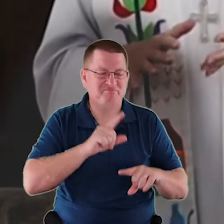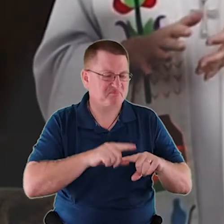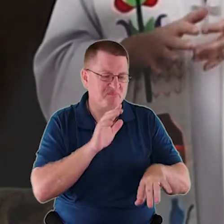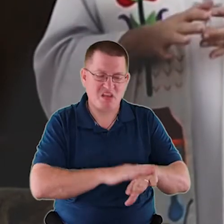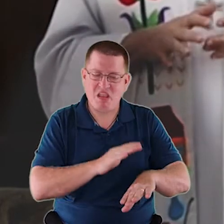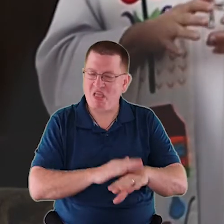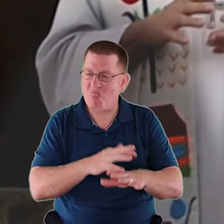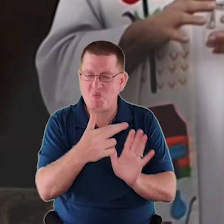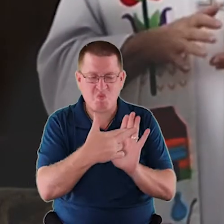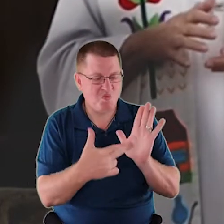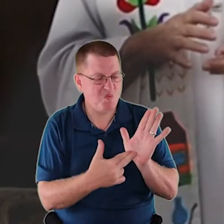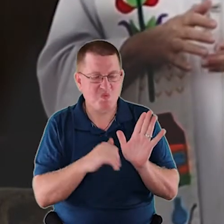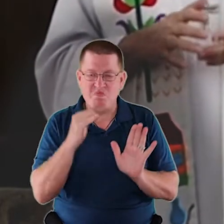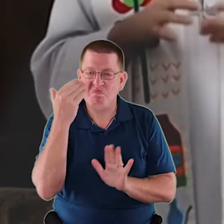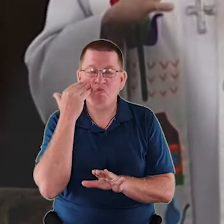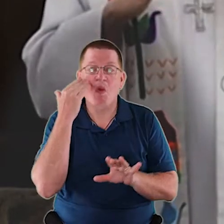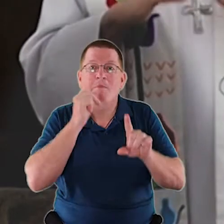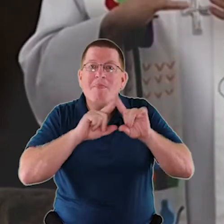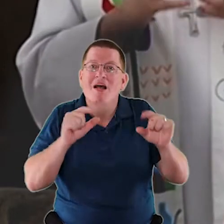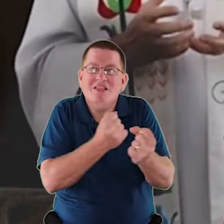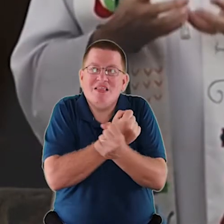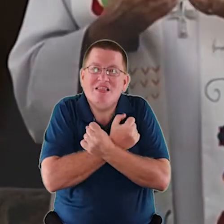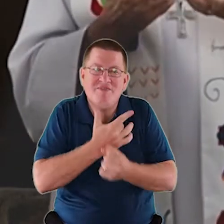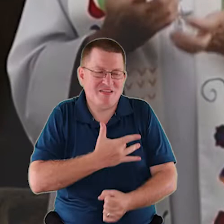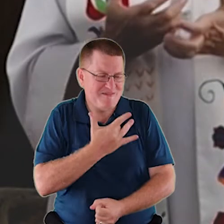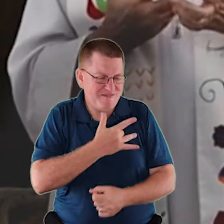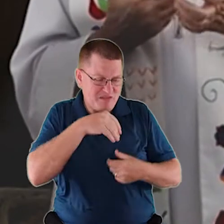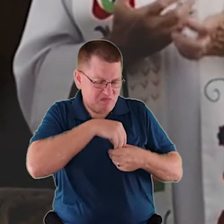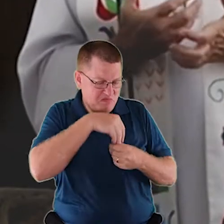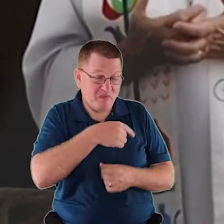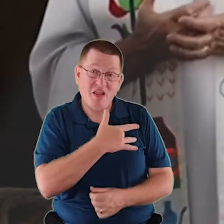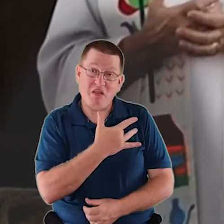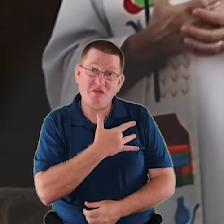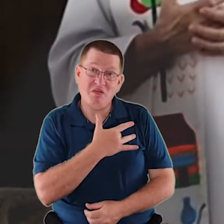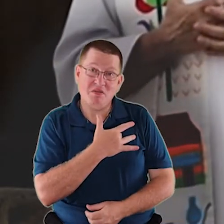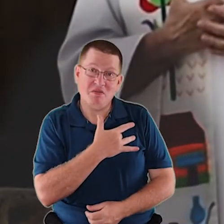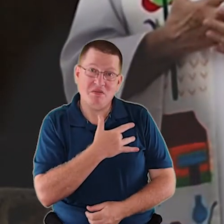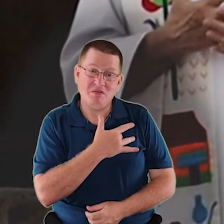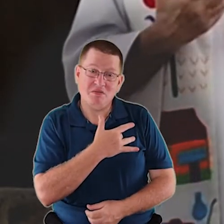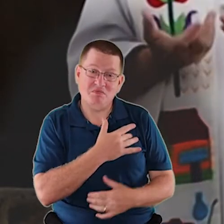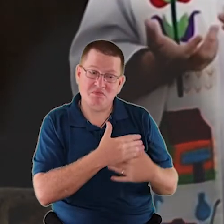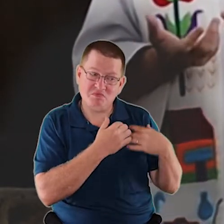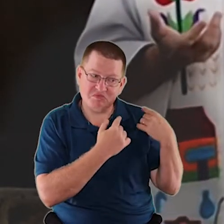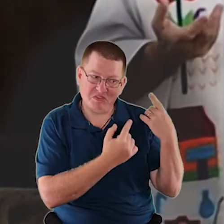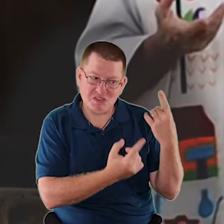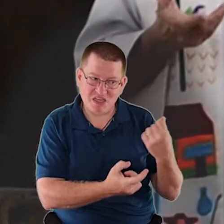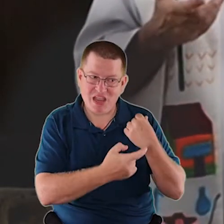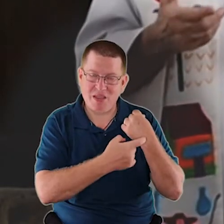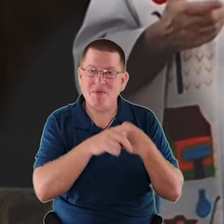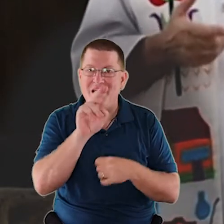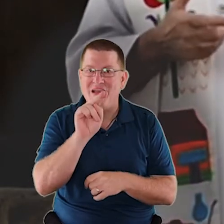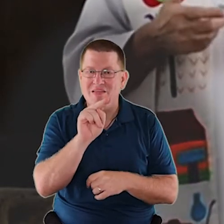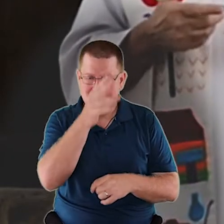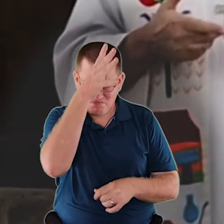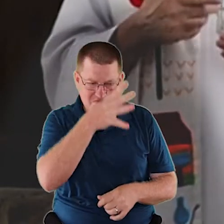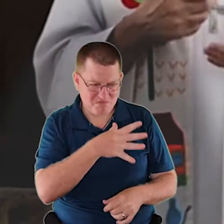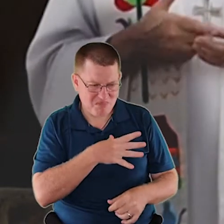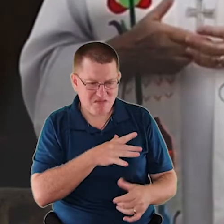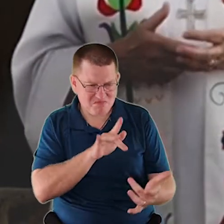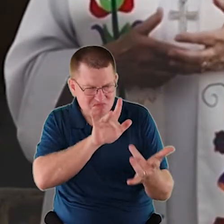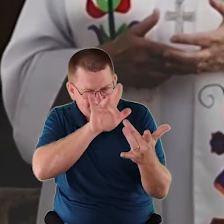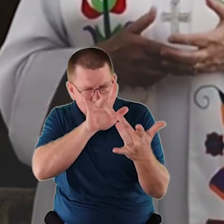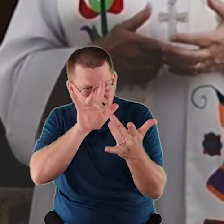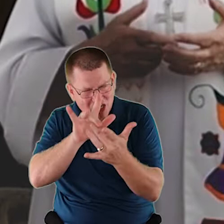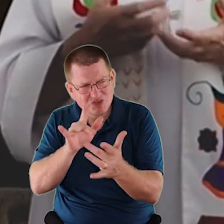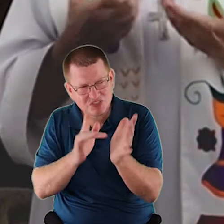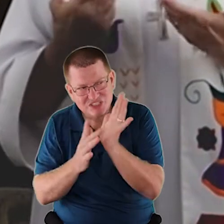not based on the rules he knows so well, but on the love he feels in his heart. Over time, Nicodemus keeps in touch